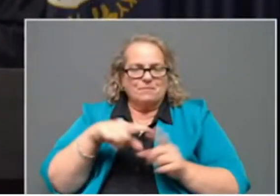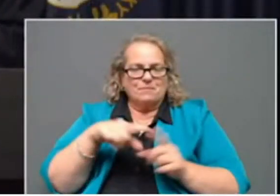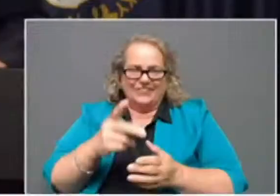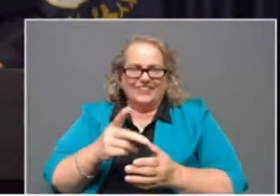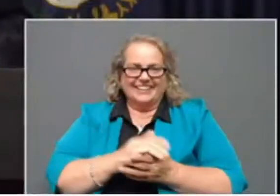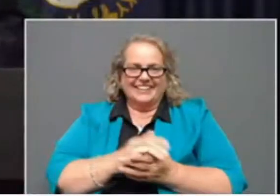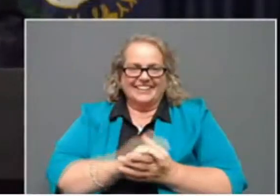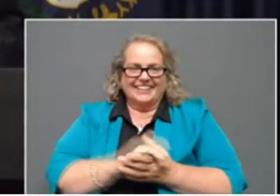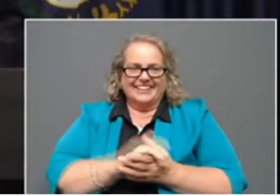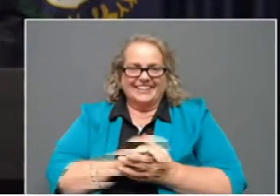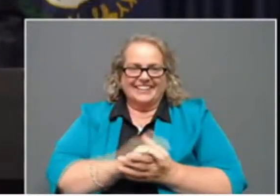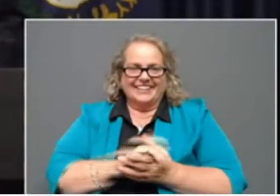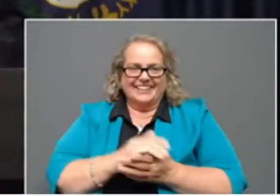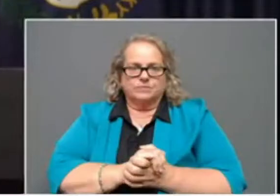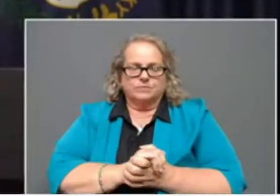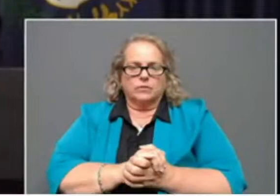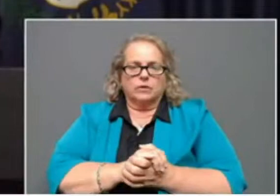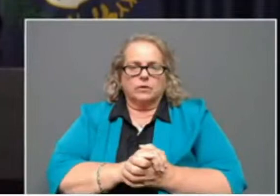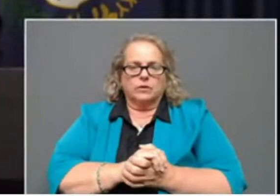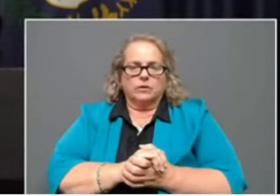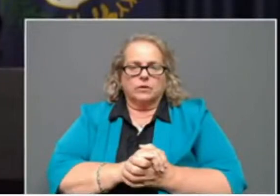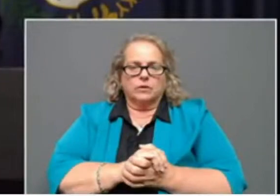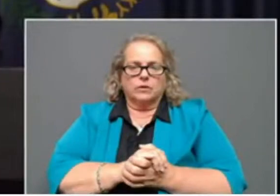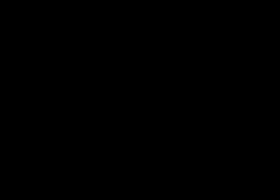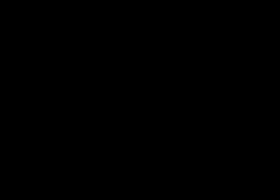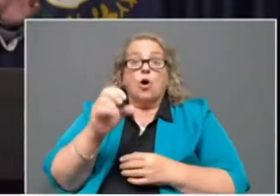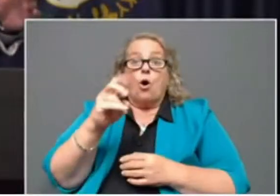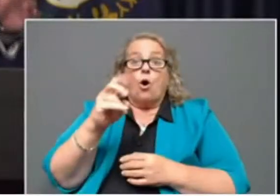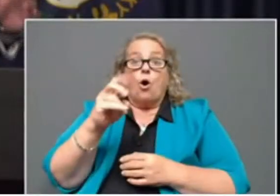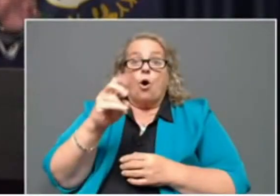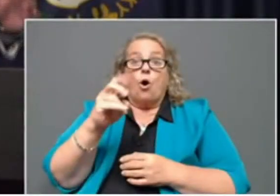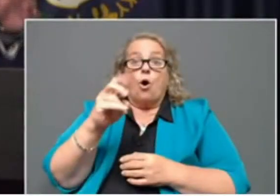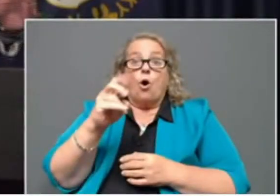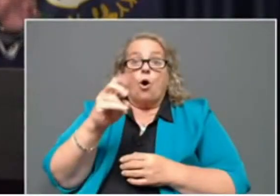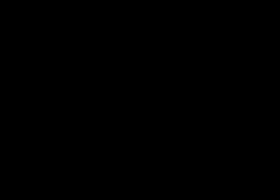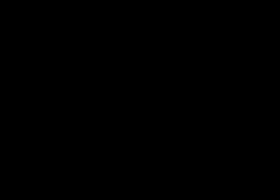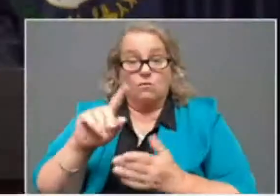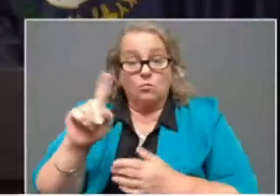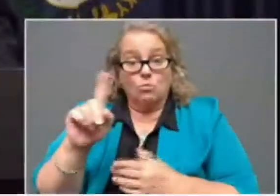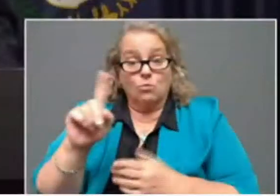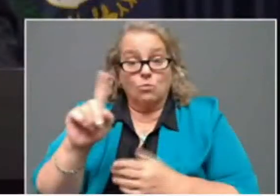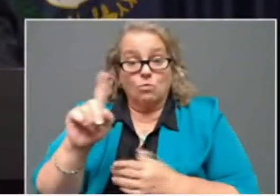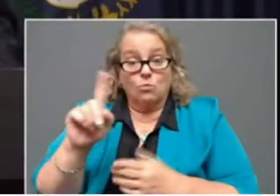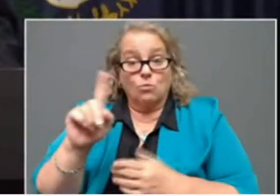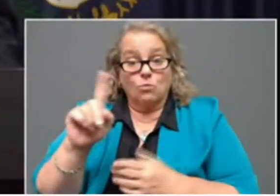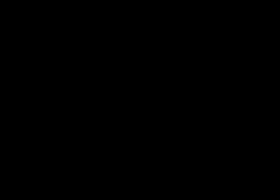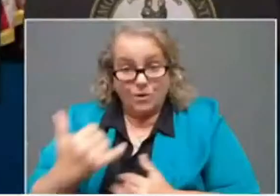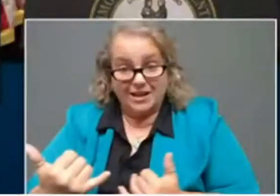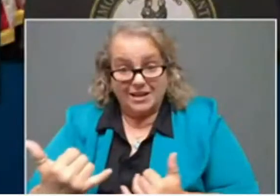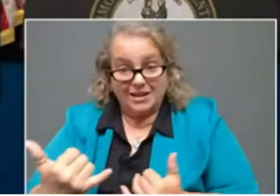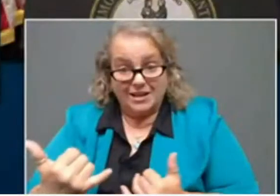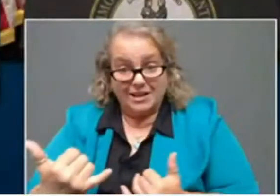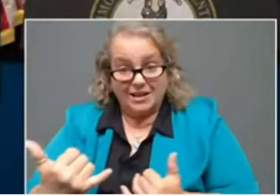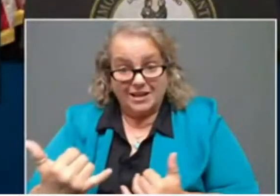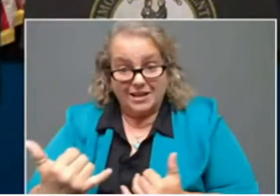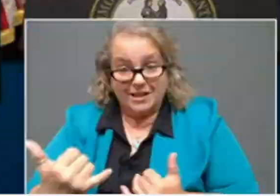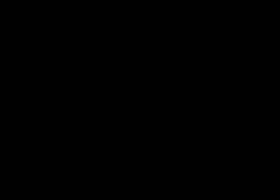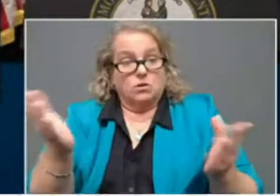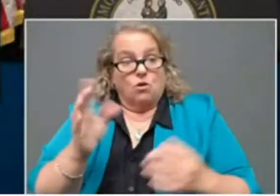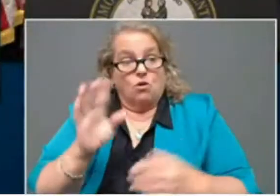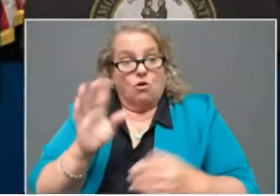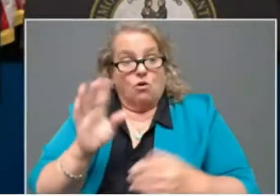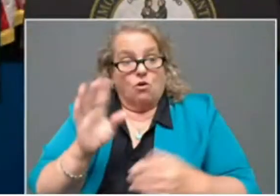So to give you the overall count of where we are, we've now administered more than 4.1